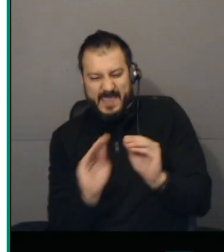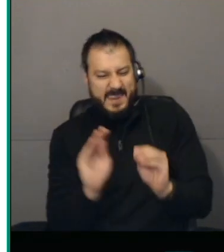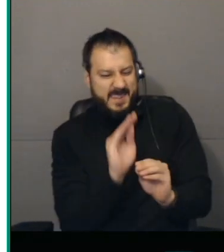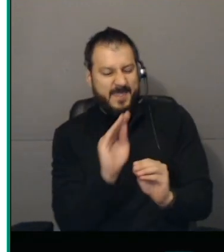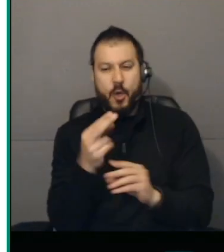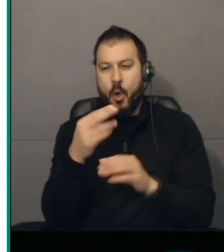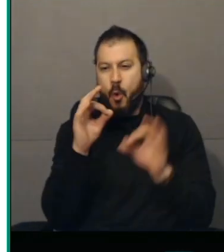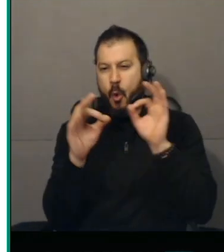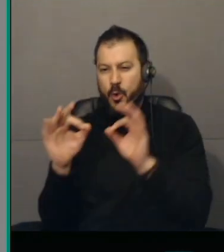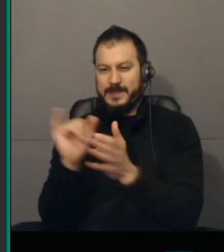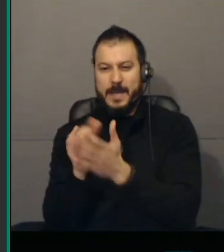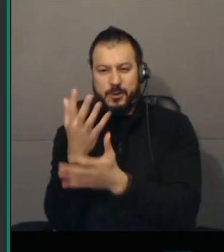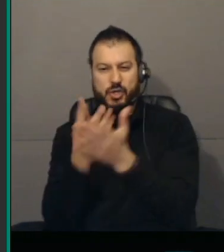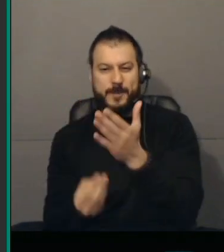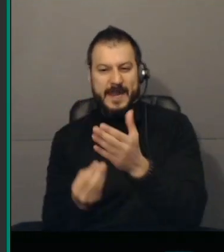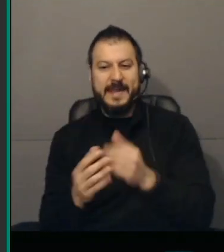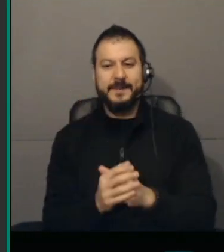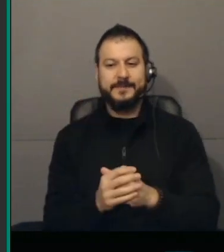that were terminated.